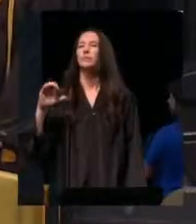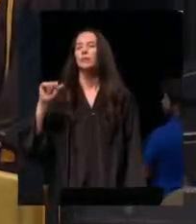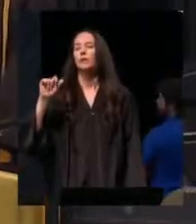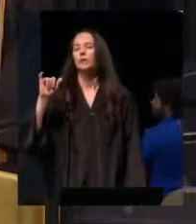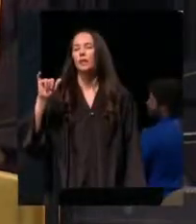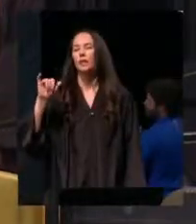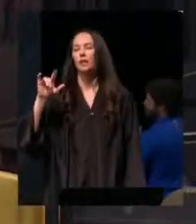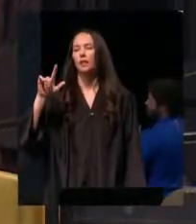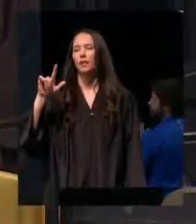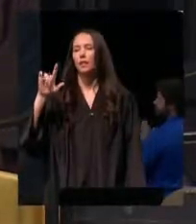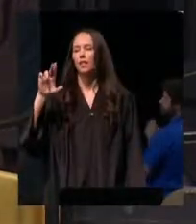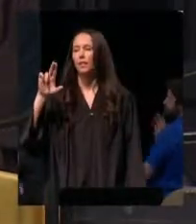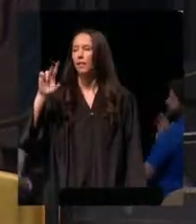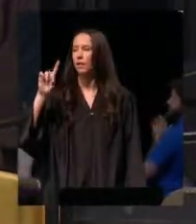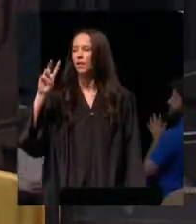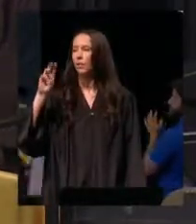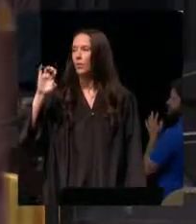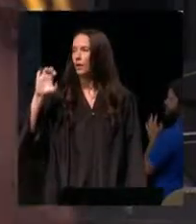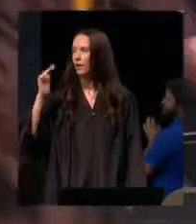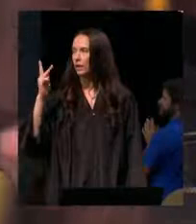Clay Ludwig.